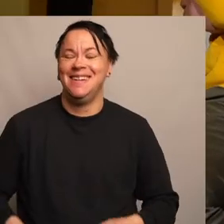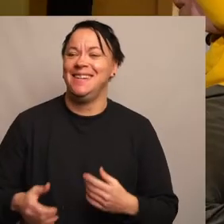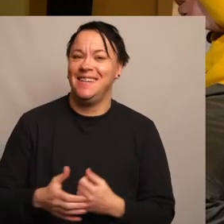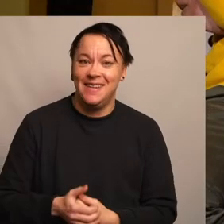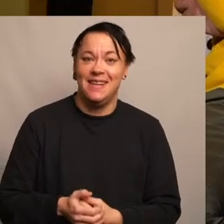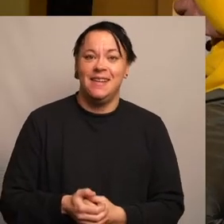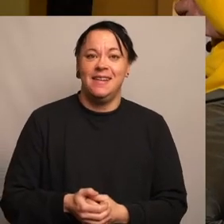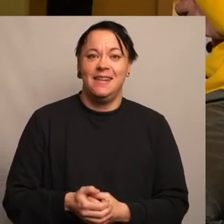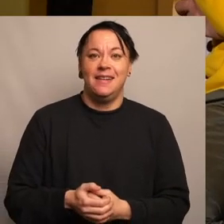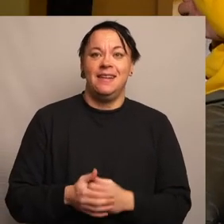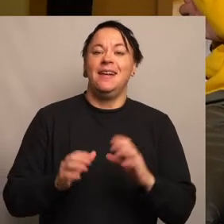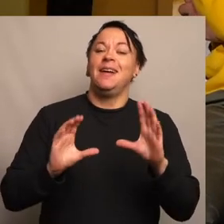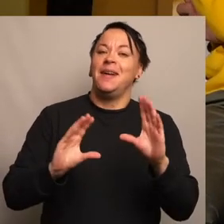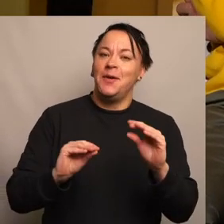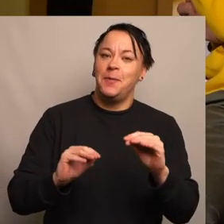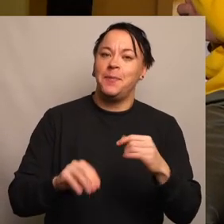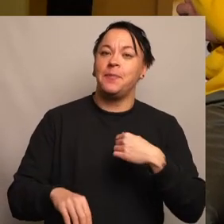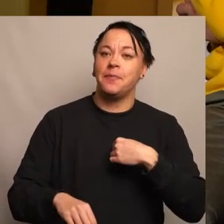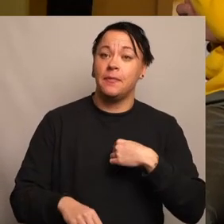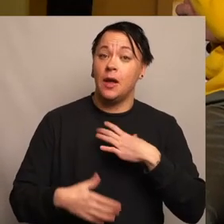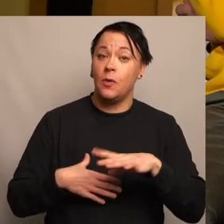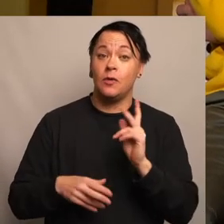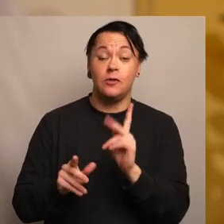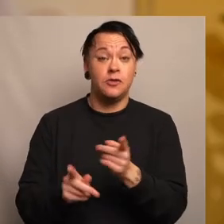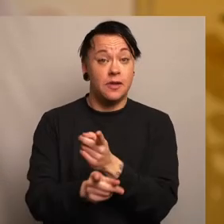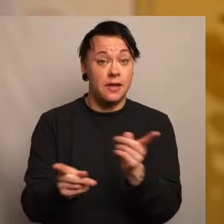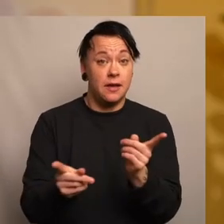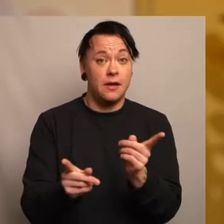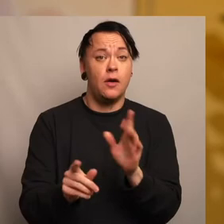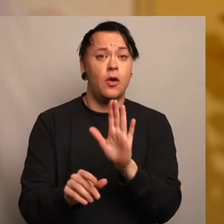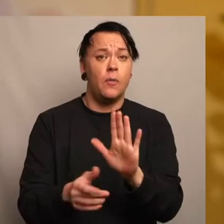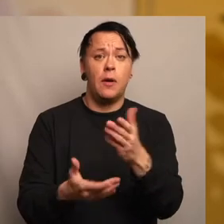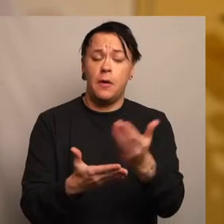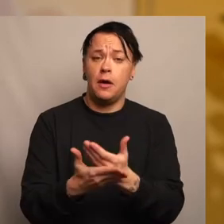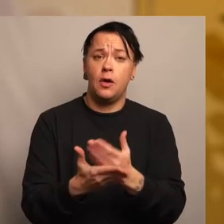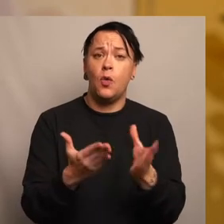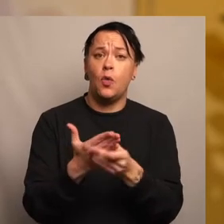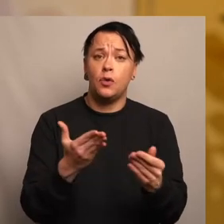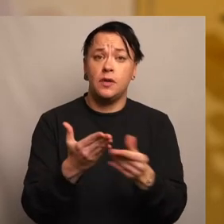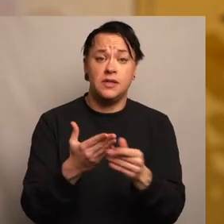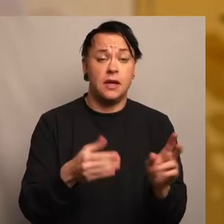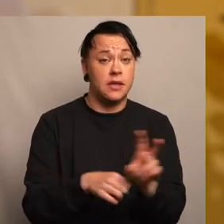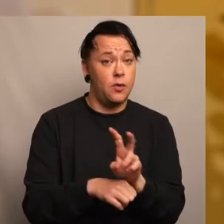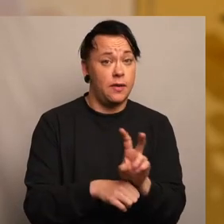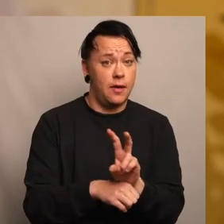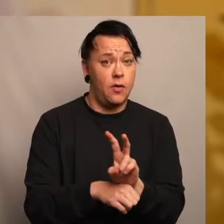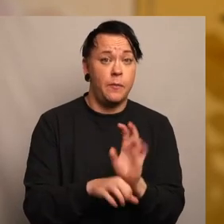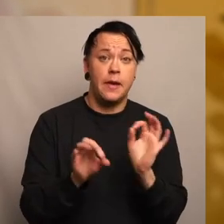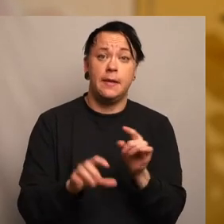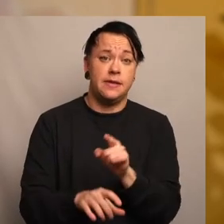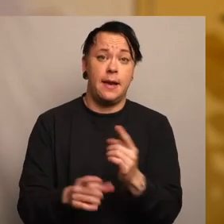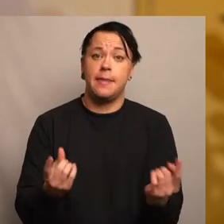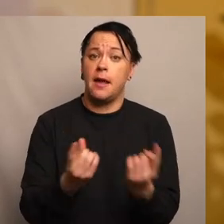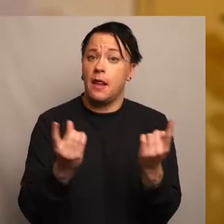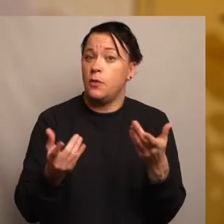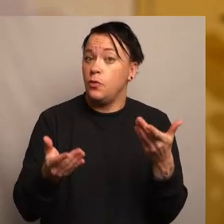I would like to ask you about, like, do you follow the news on your own country? Like, how is it there? Yeah. And are you active